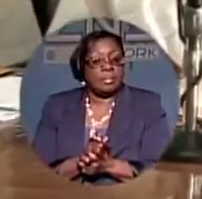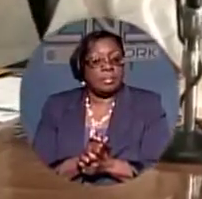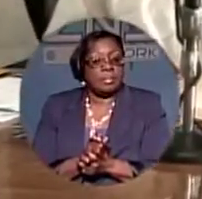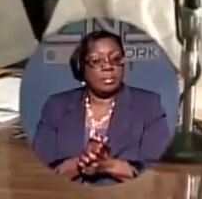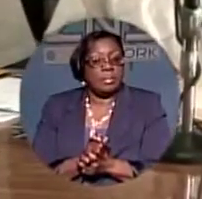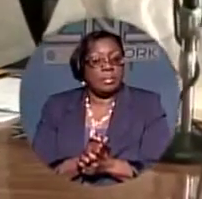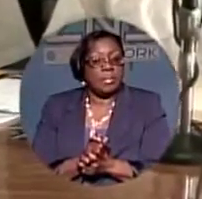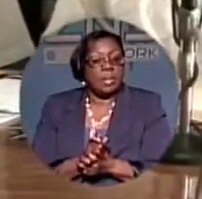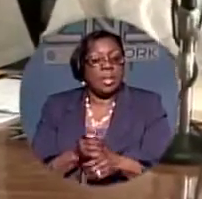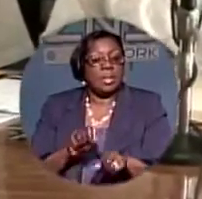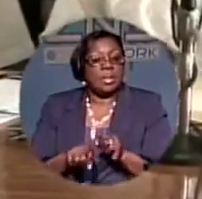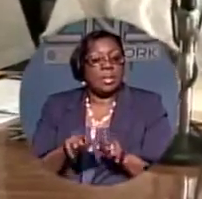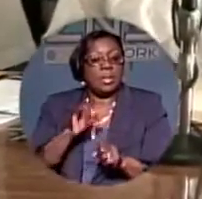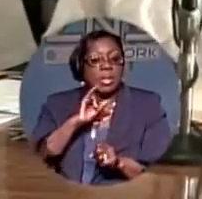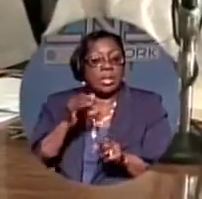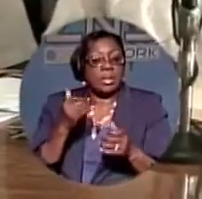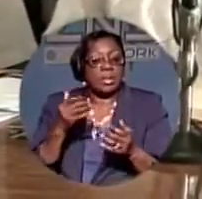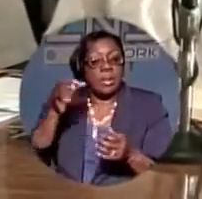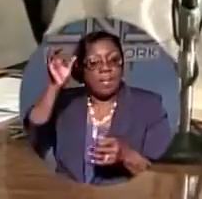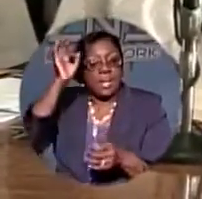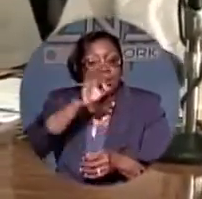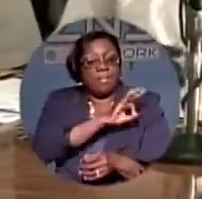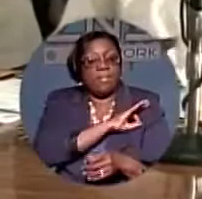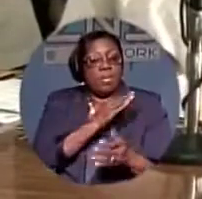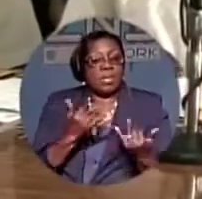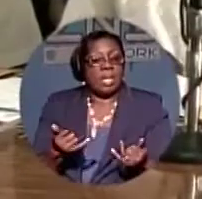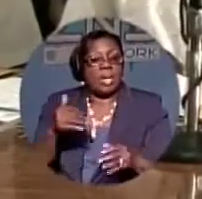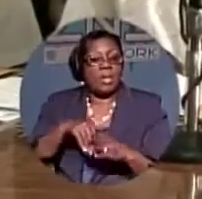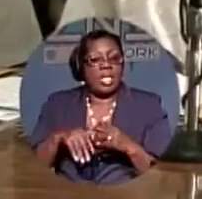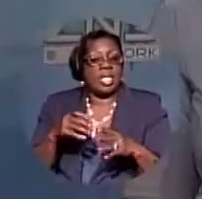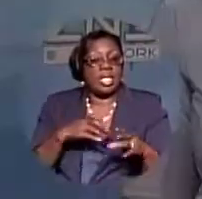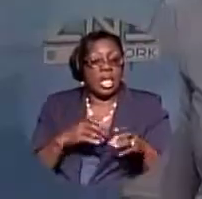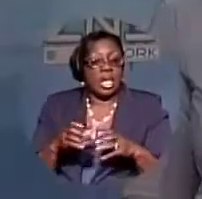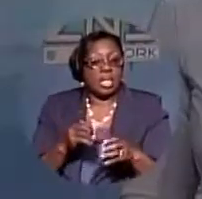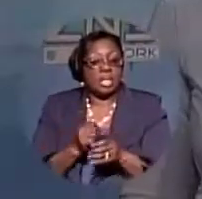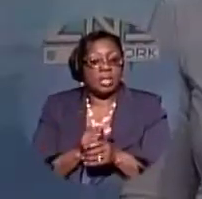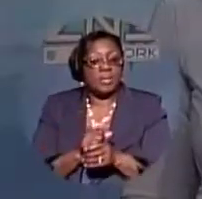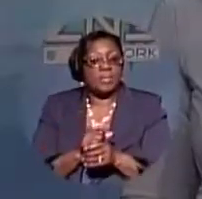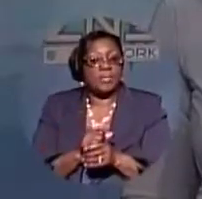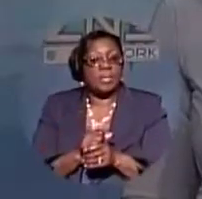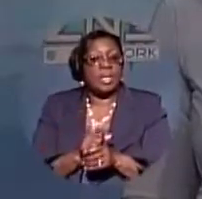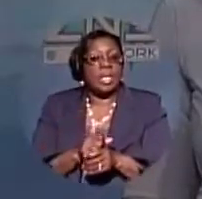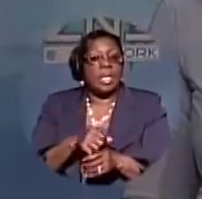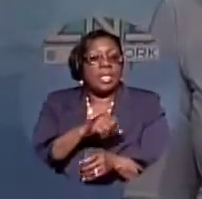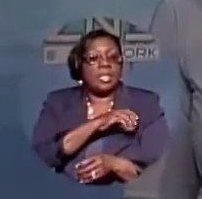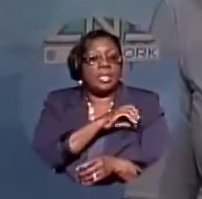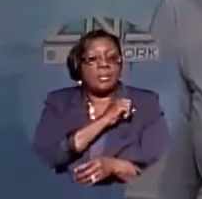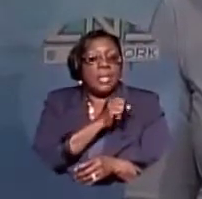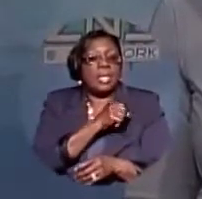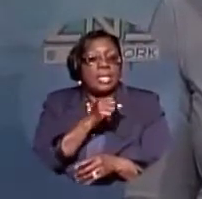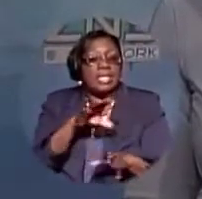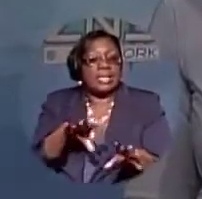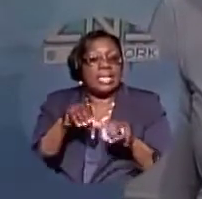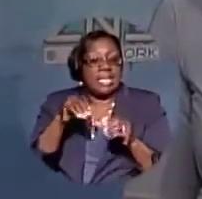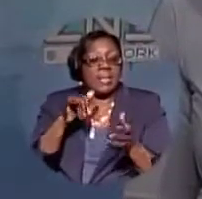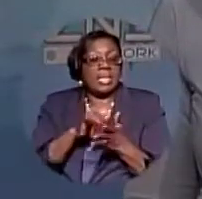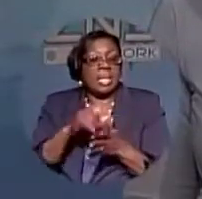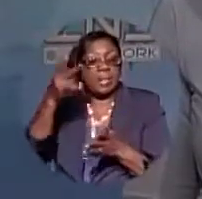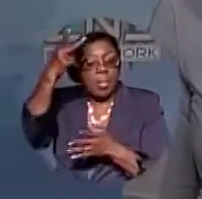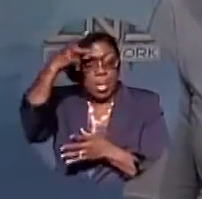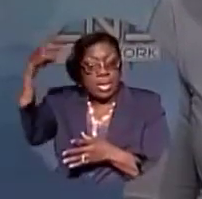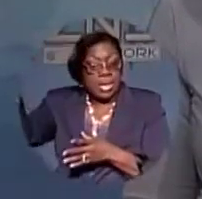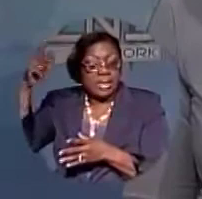So is Mr. Folks now in charge, or is the Honorable Prime Minister? Now, Smith is claiming that politics is not why